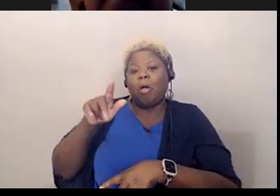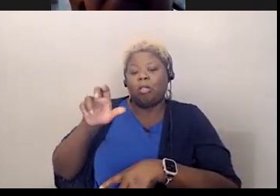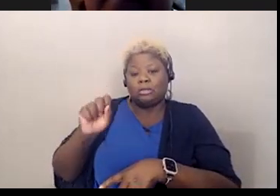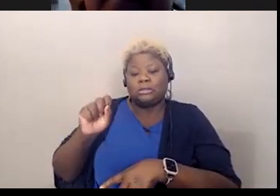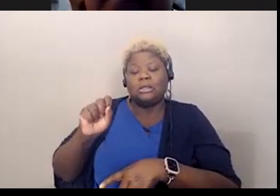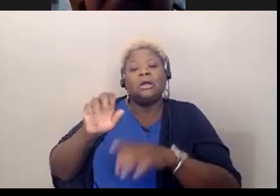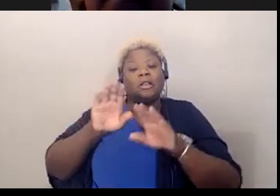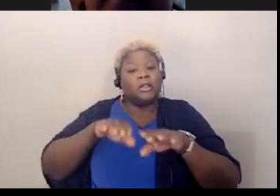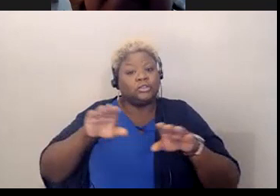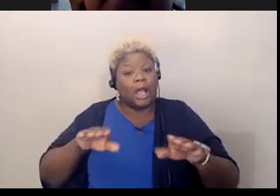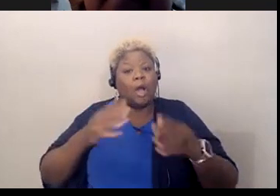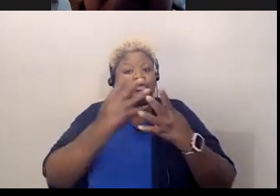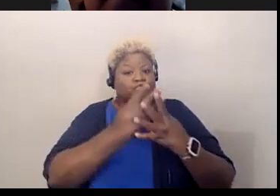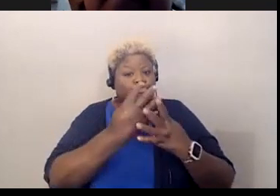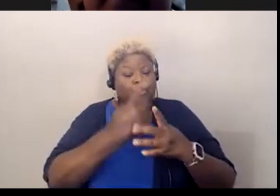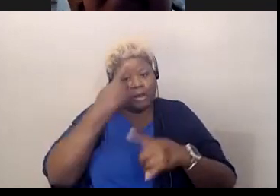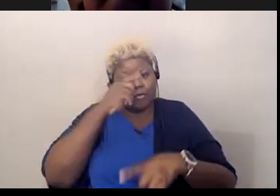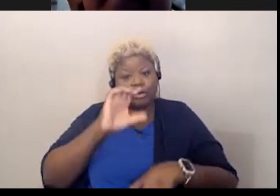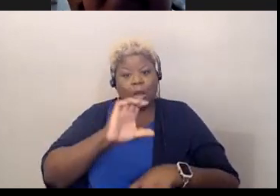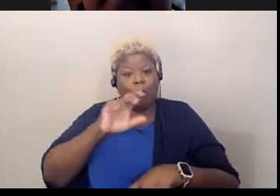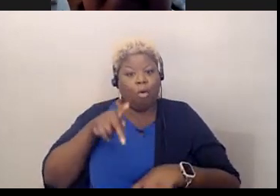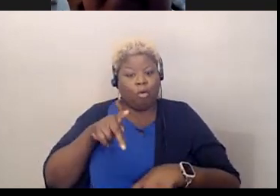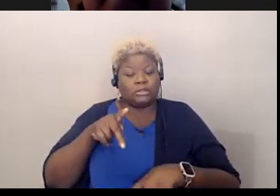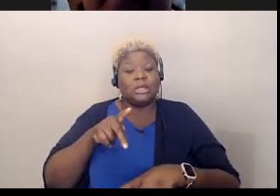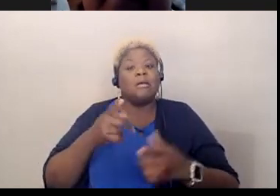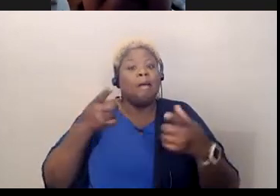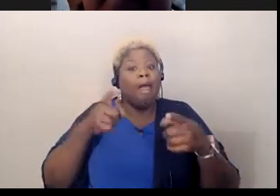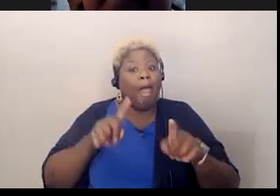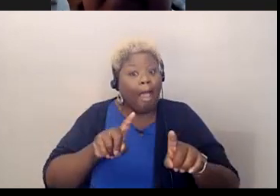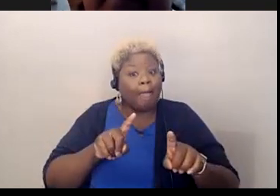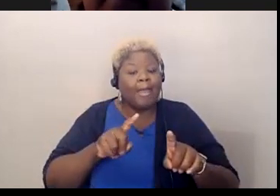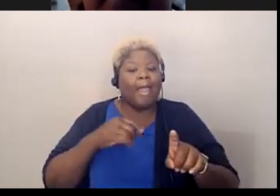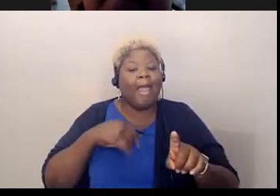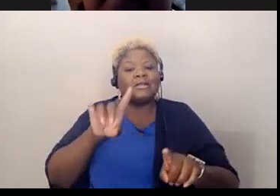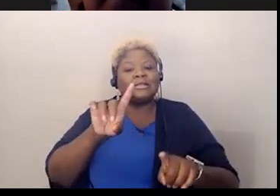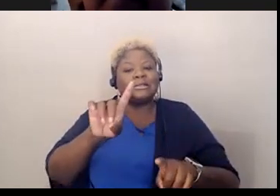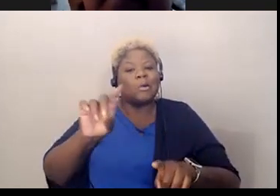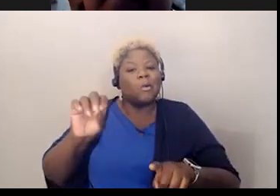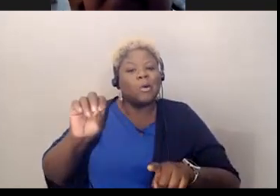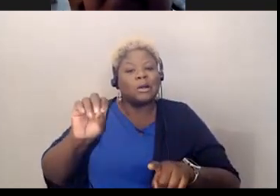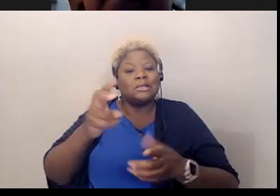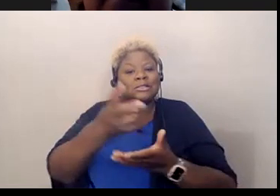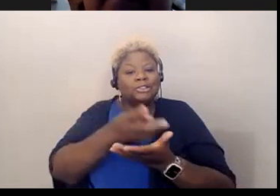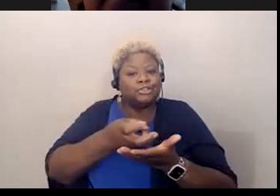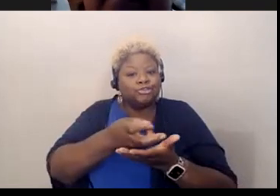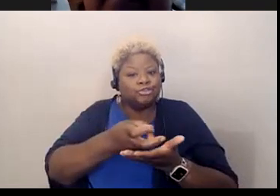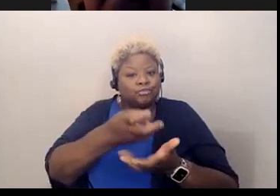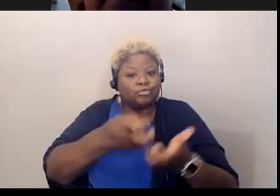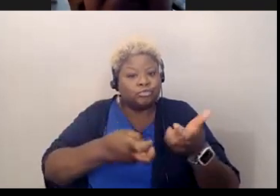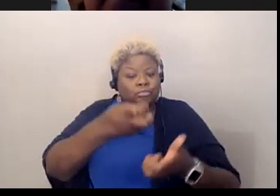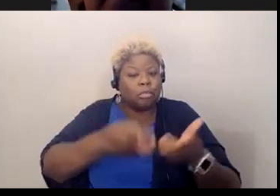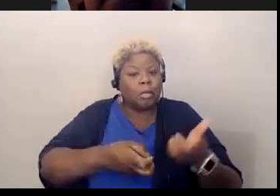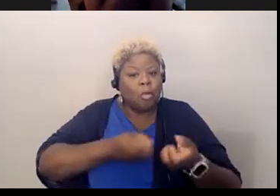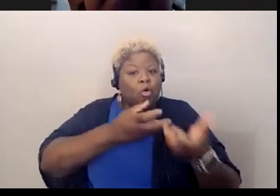comorbid conditions. It was discovered that an onset seizure disorder was causing the violence, and once treated, the